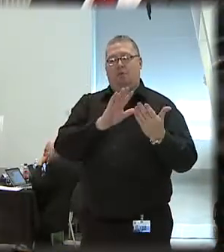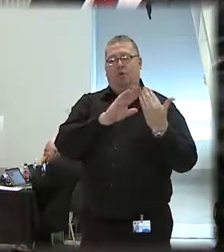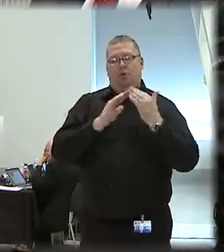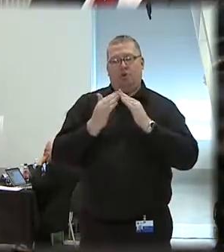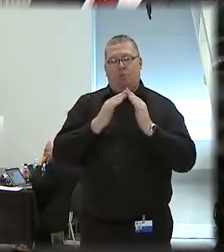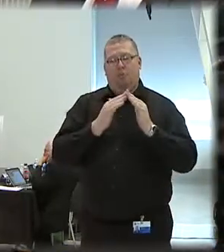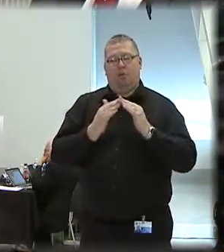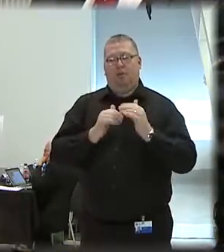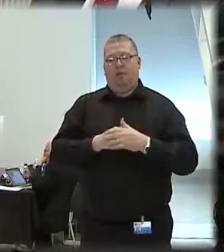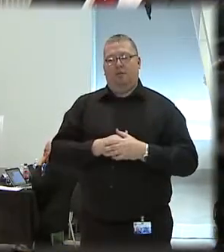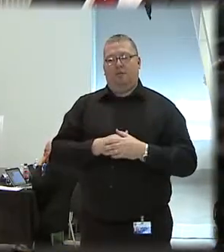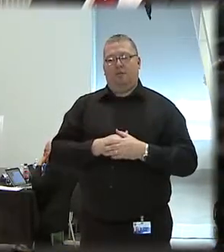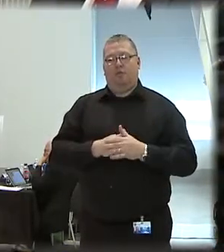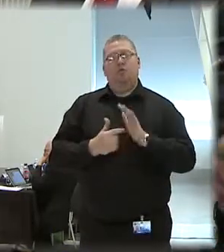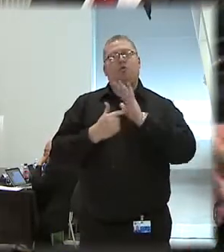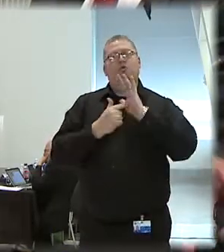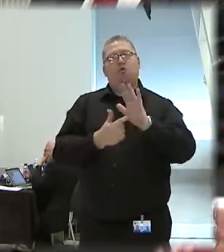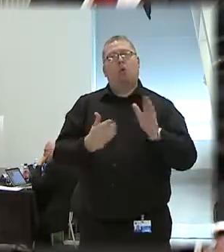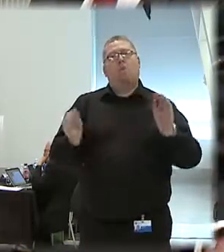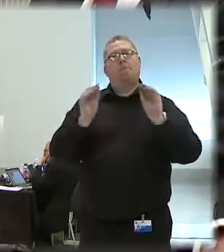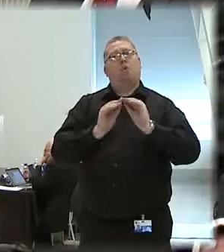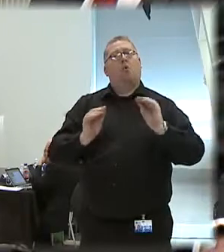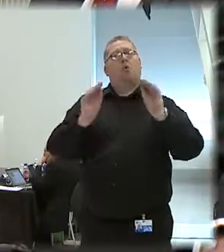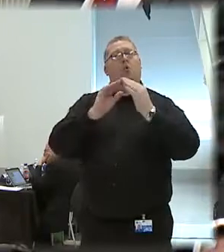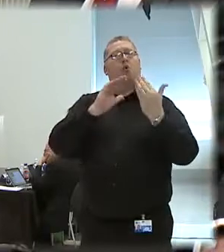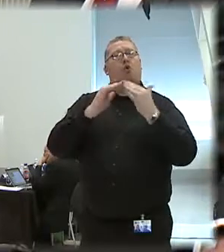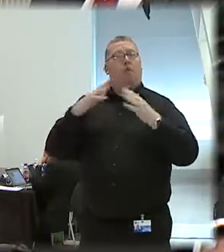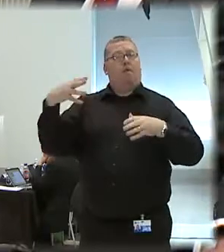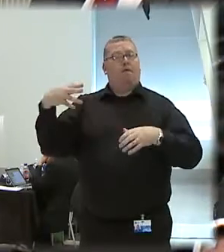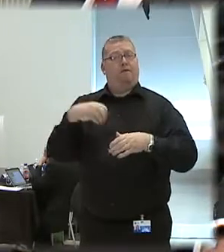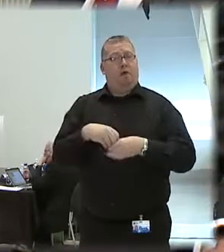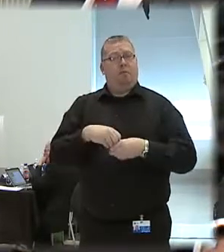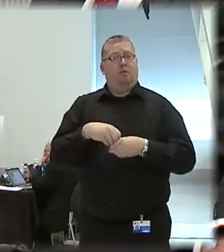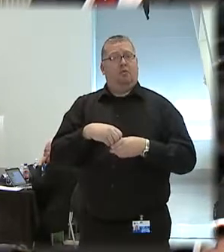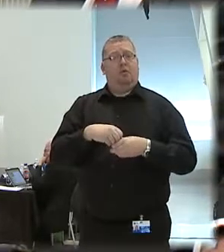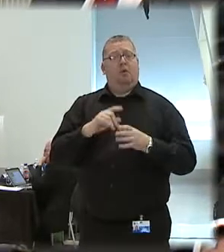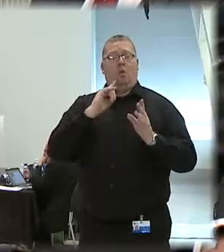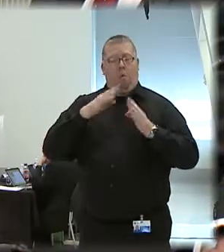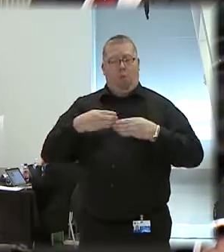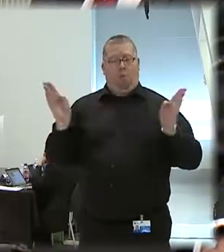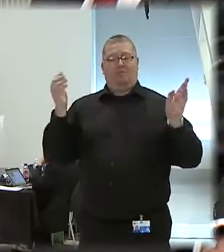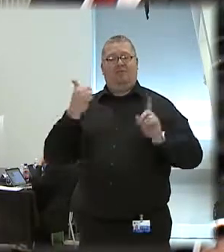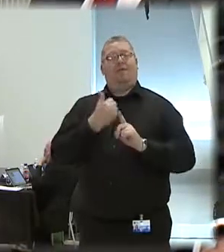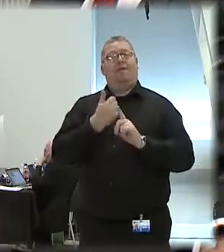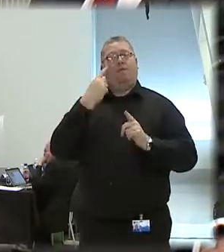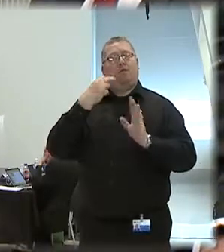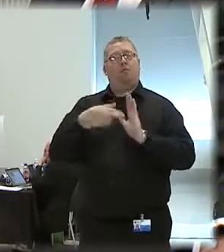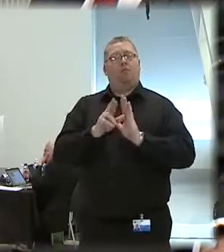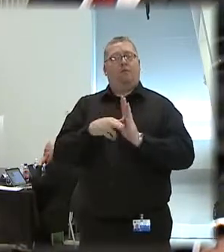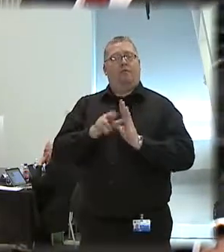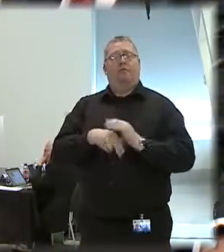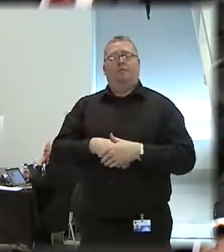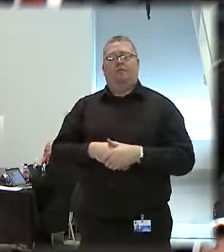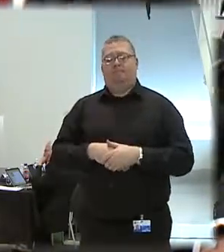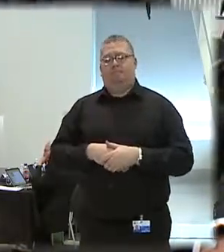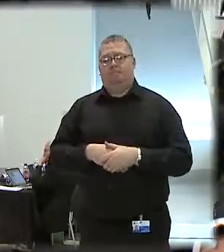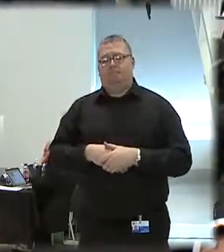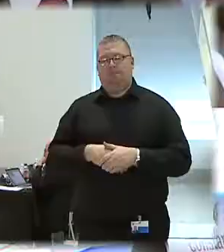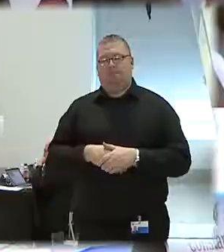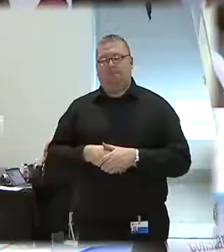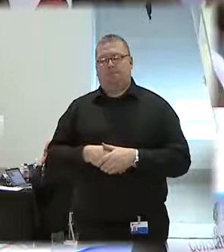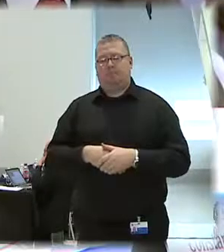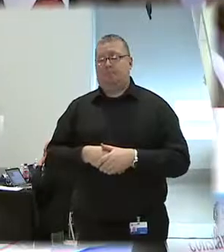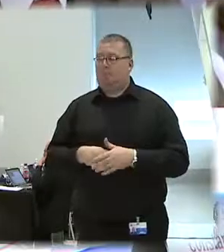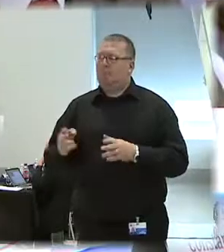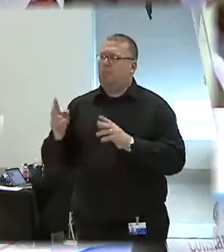community, ensuring more community involvement, and opening itself up to review. Thank you.